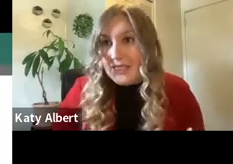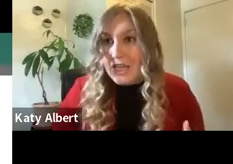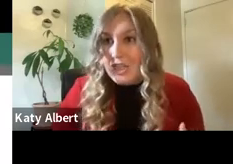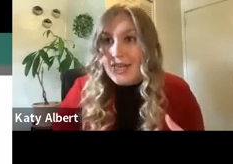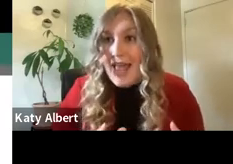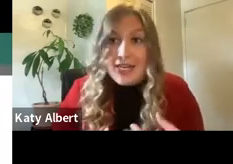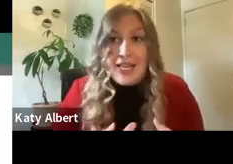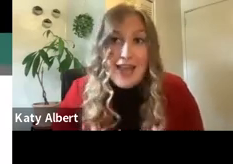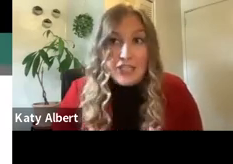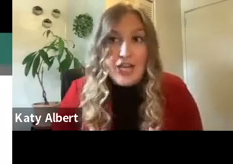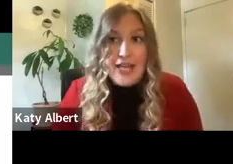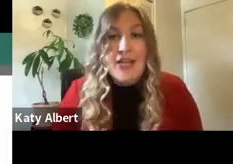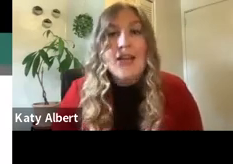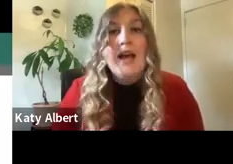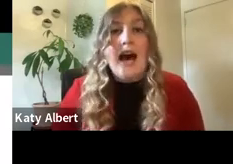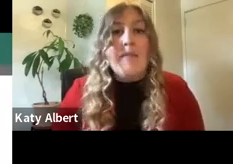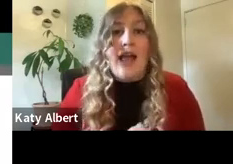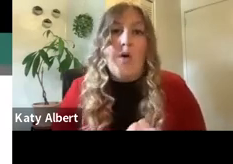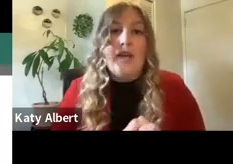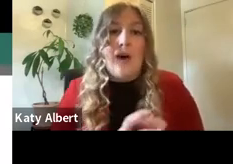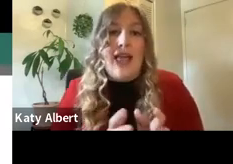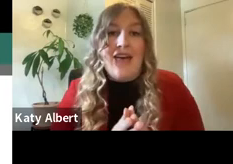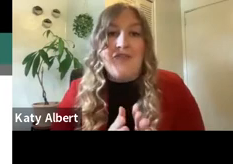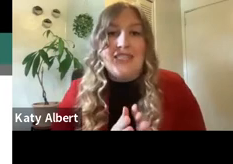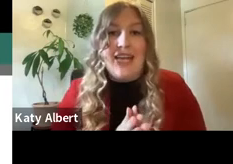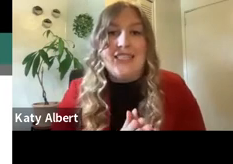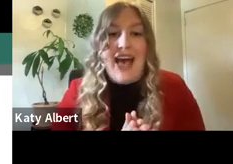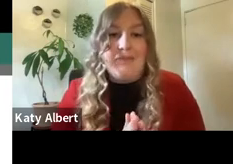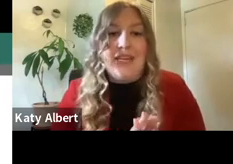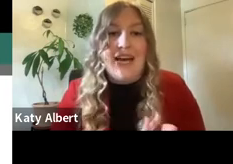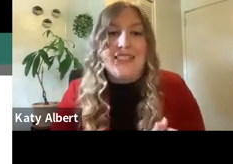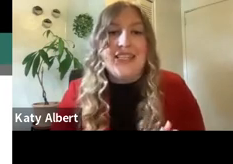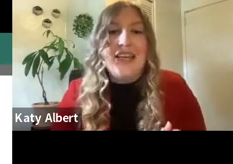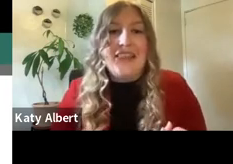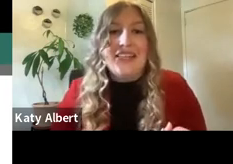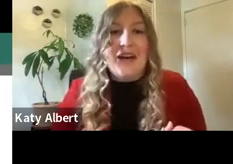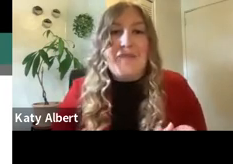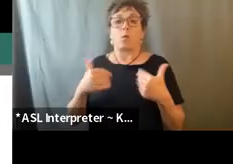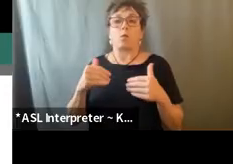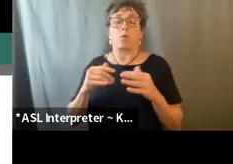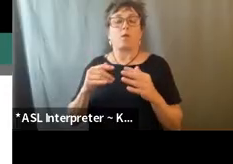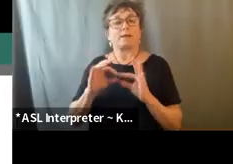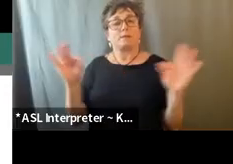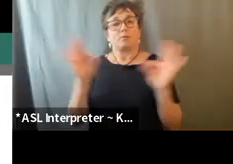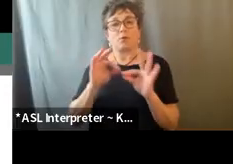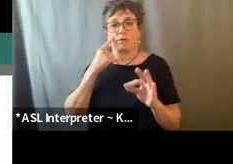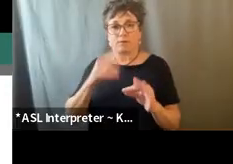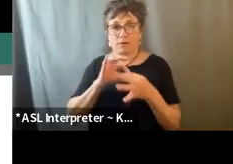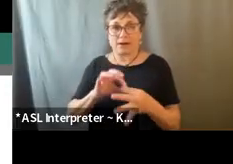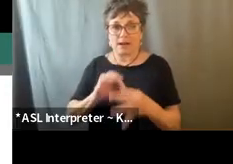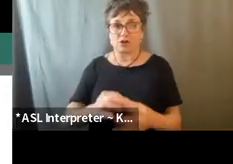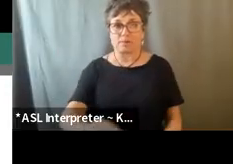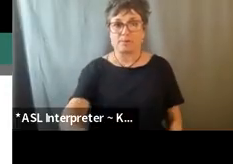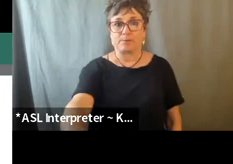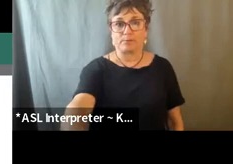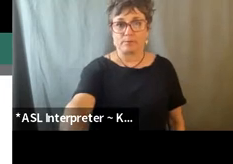that discussion and connection. I always want to emphasize that because there's a big misperception that